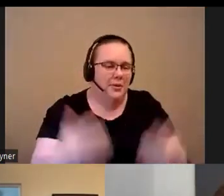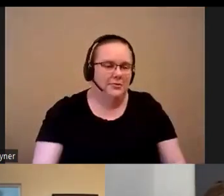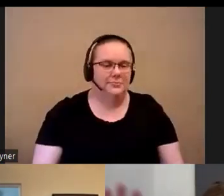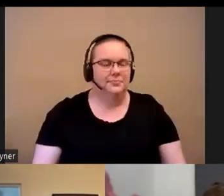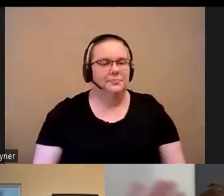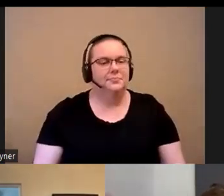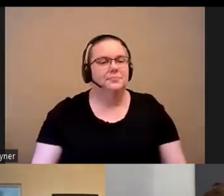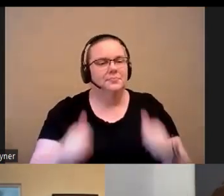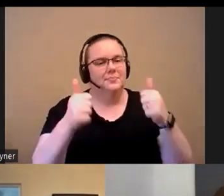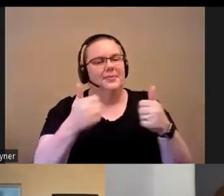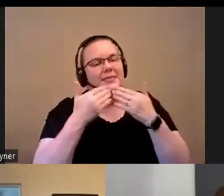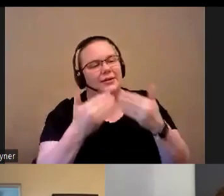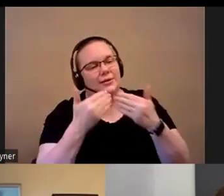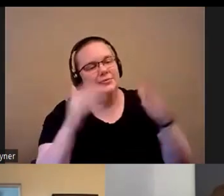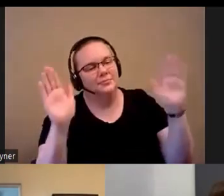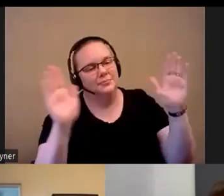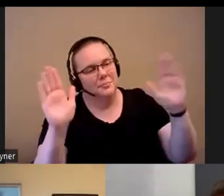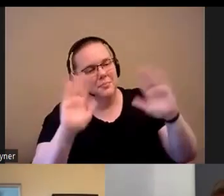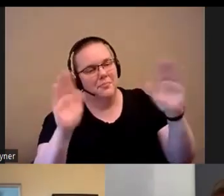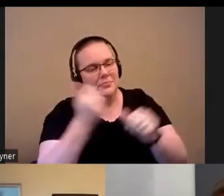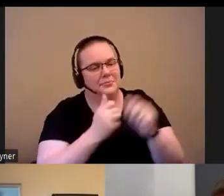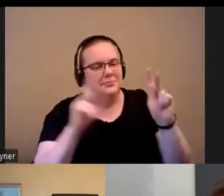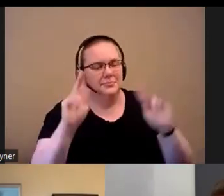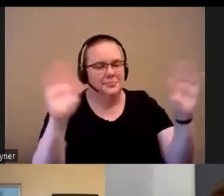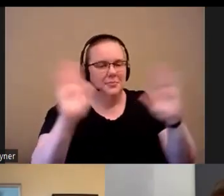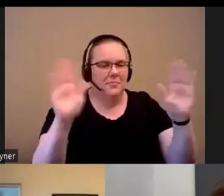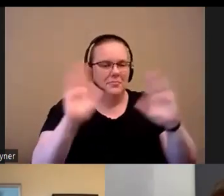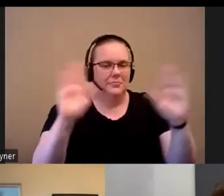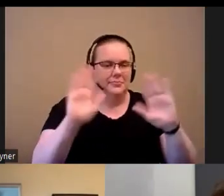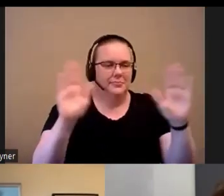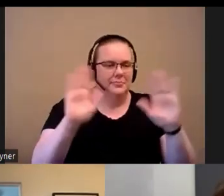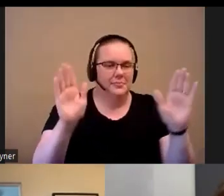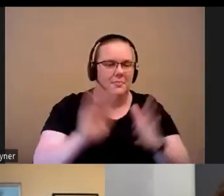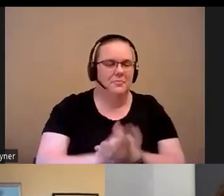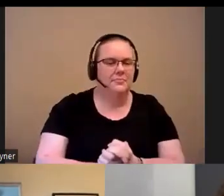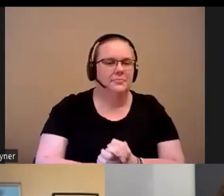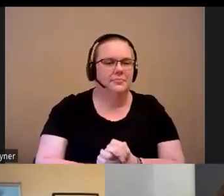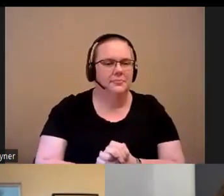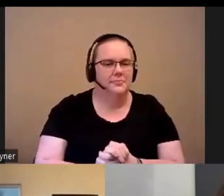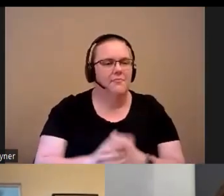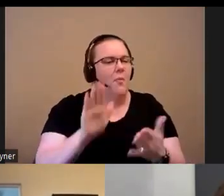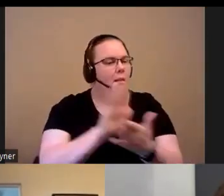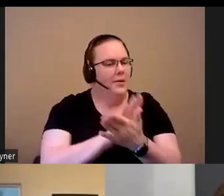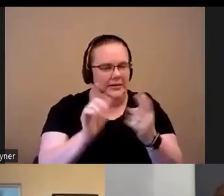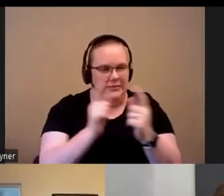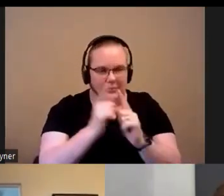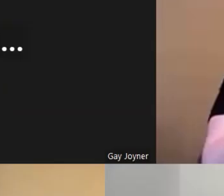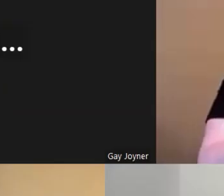Thank you so much. Bye, everybody. Thank you, Matthew. Goodbye. Bye, Mahmood. Nice meeting you.